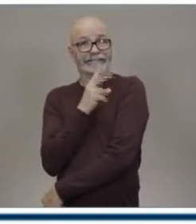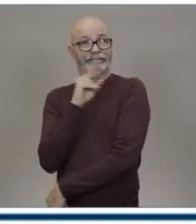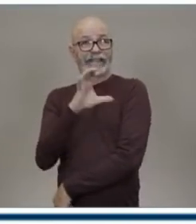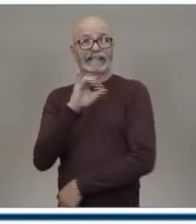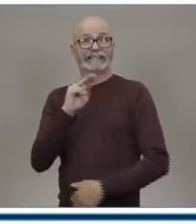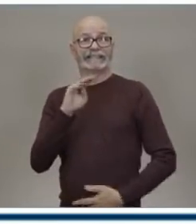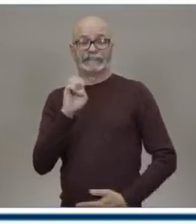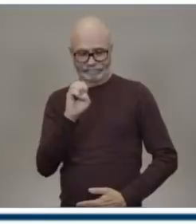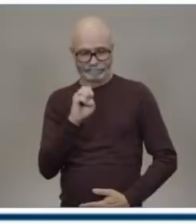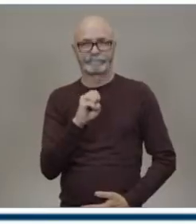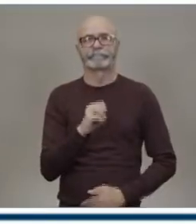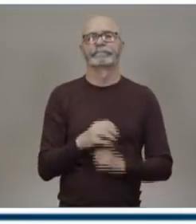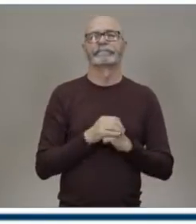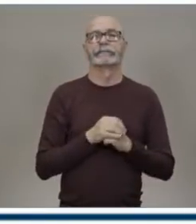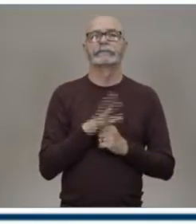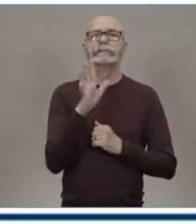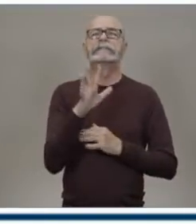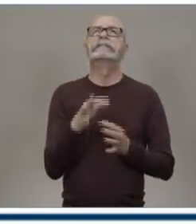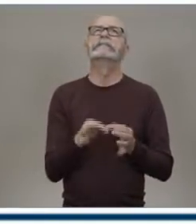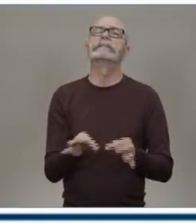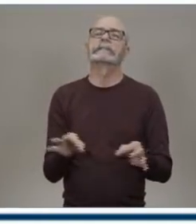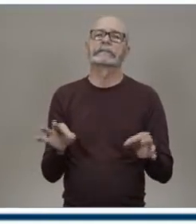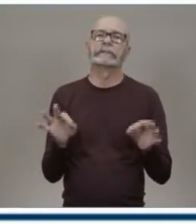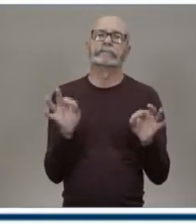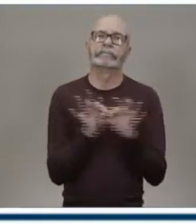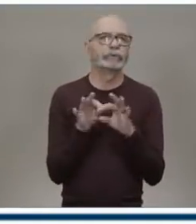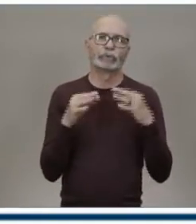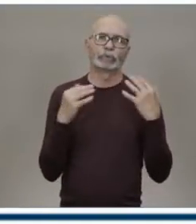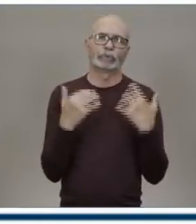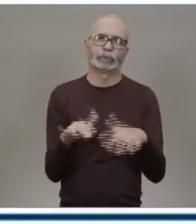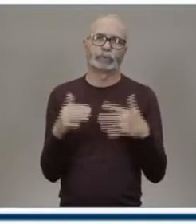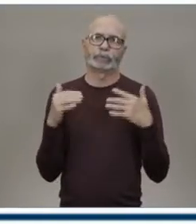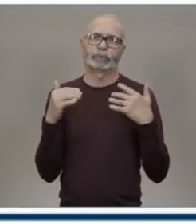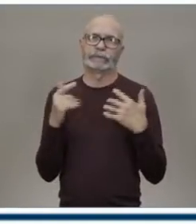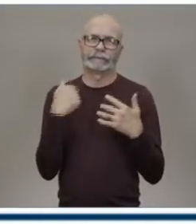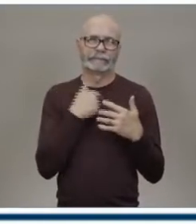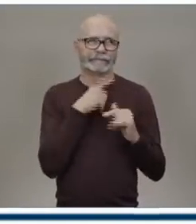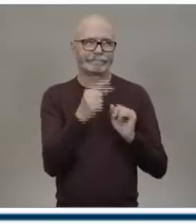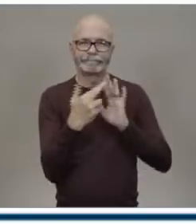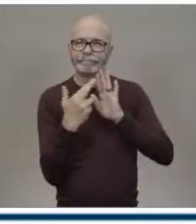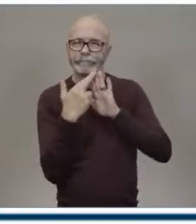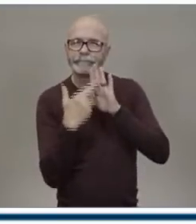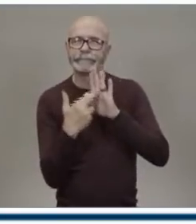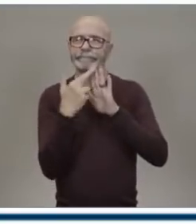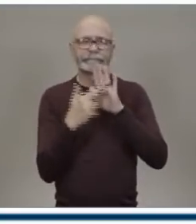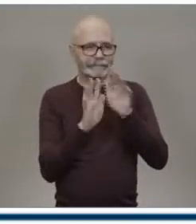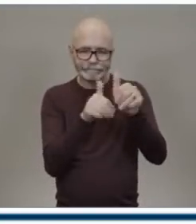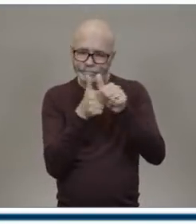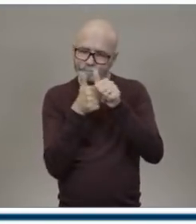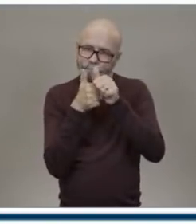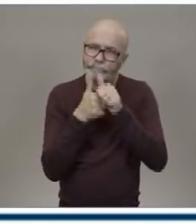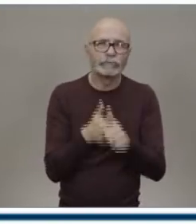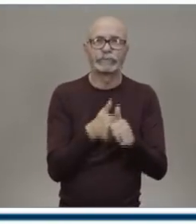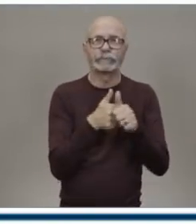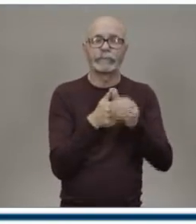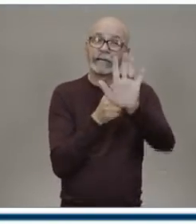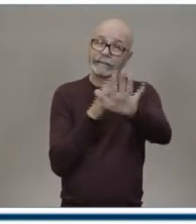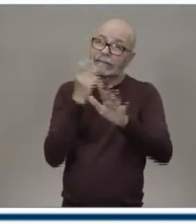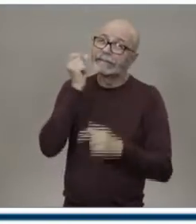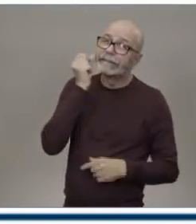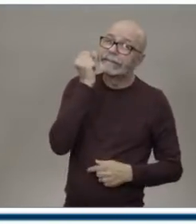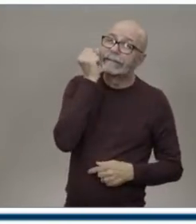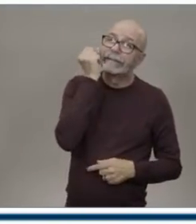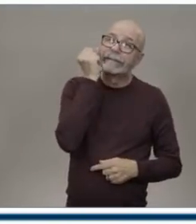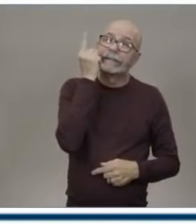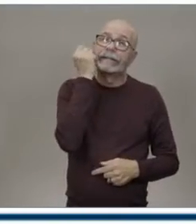It's important that we remember that as we do all these public health measures, we will continue to keep our case numbers low as we